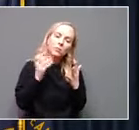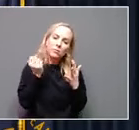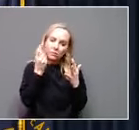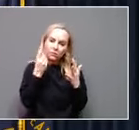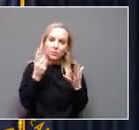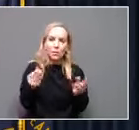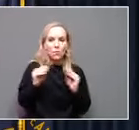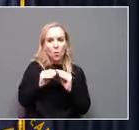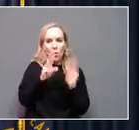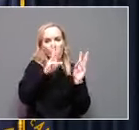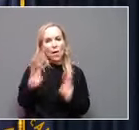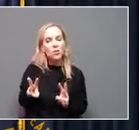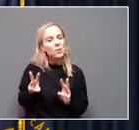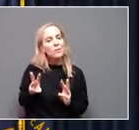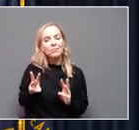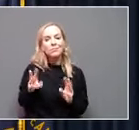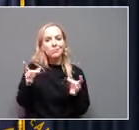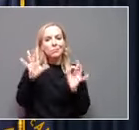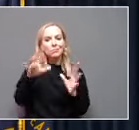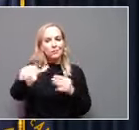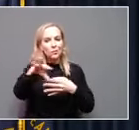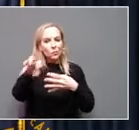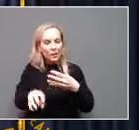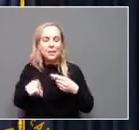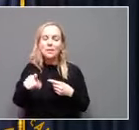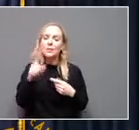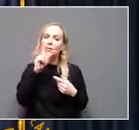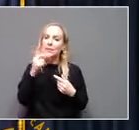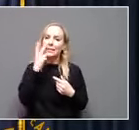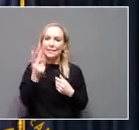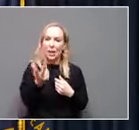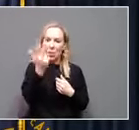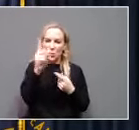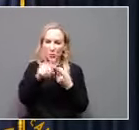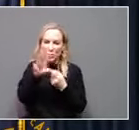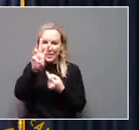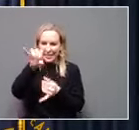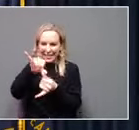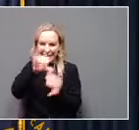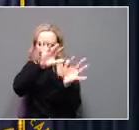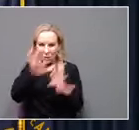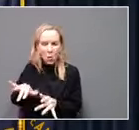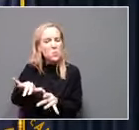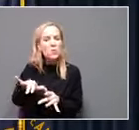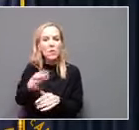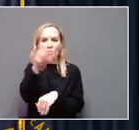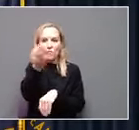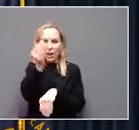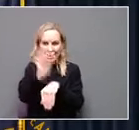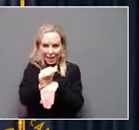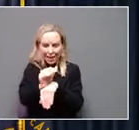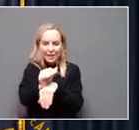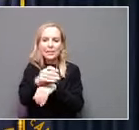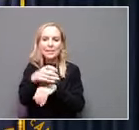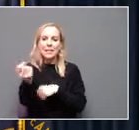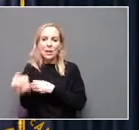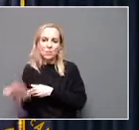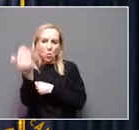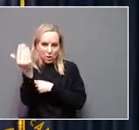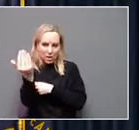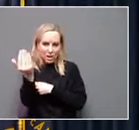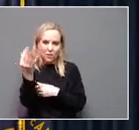is expected. This weekend, we expect to see 3 to 6 inches of snow Friday night and Saturday morning. Higher